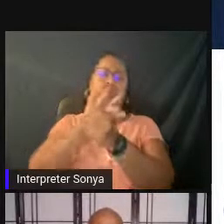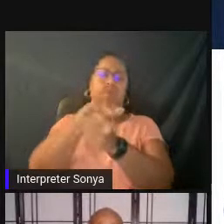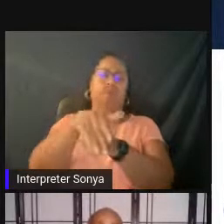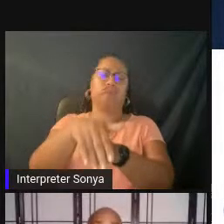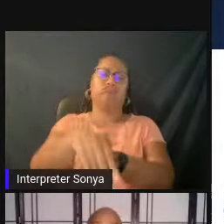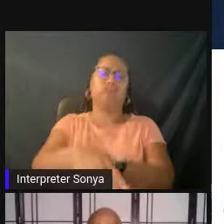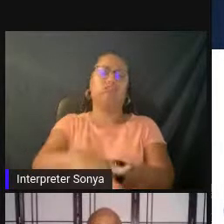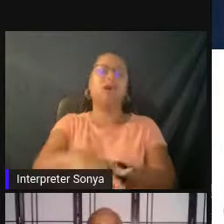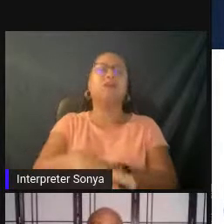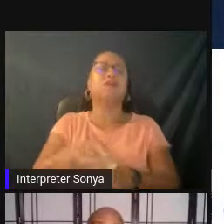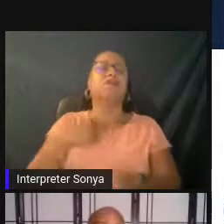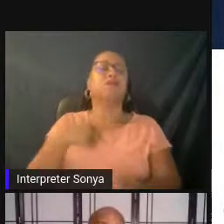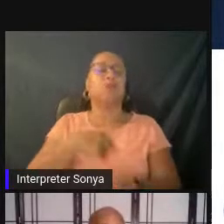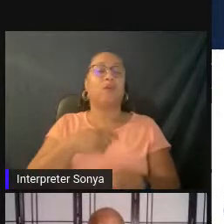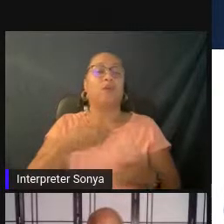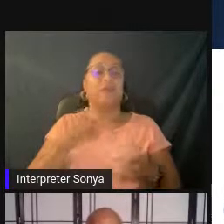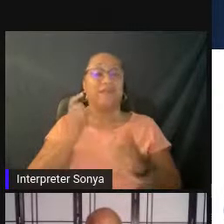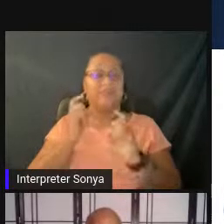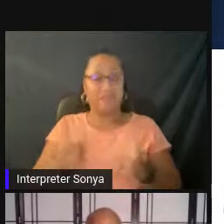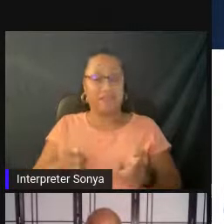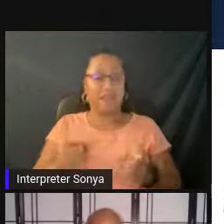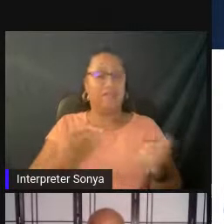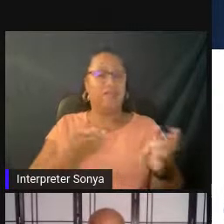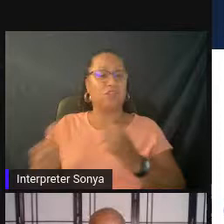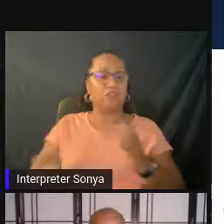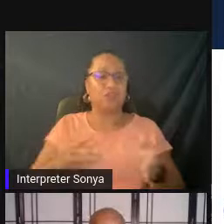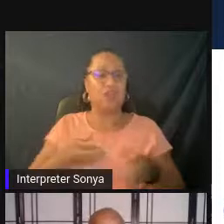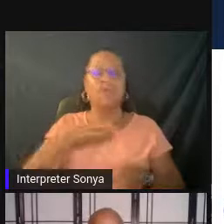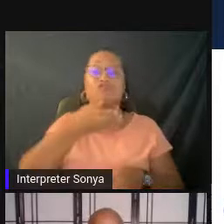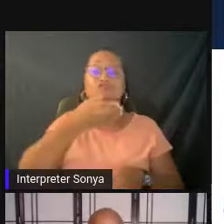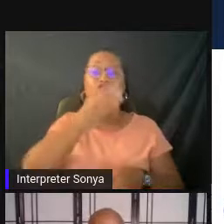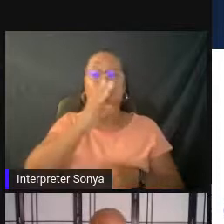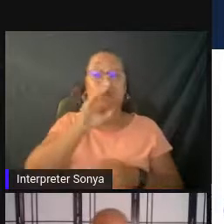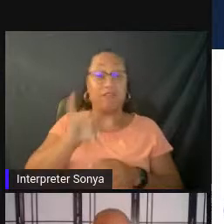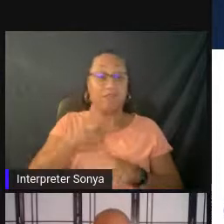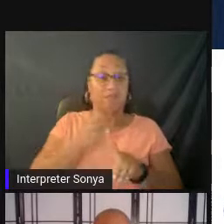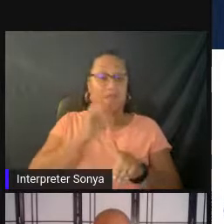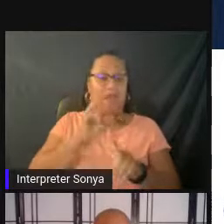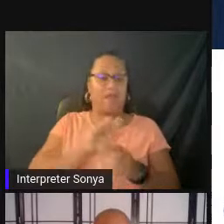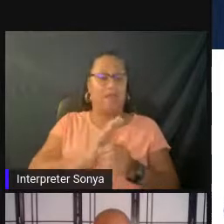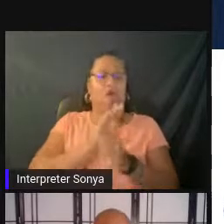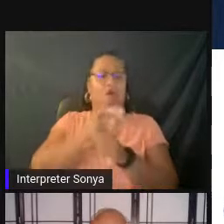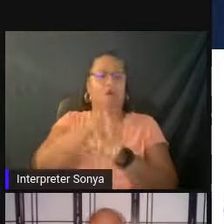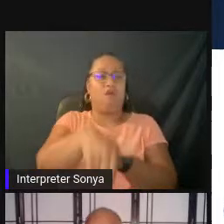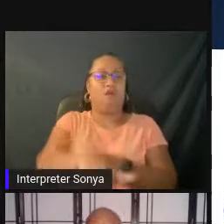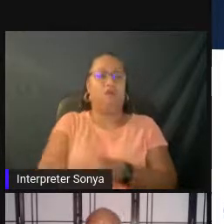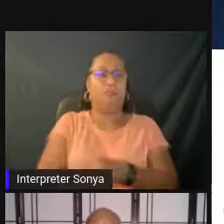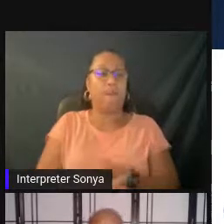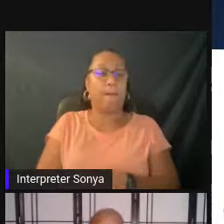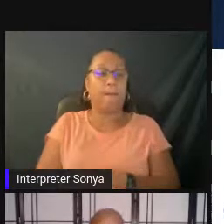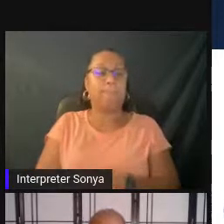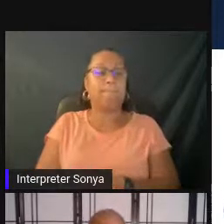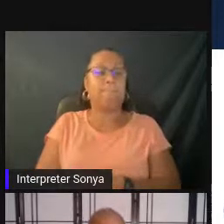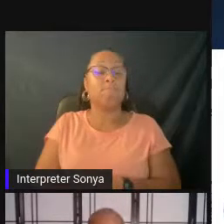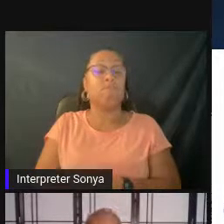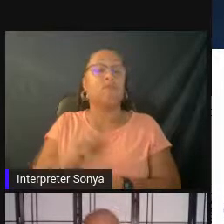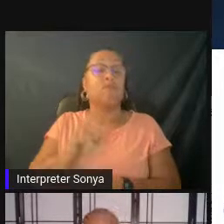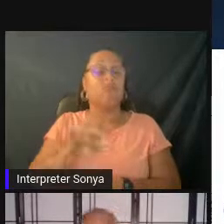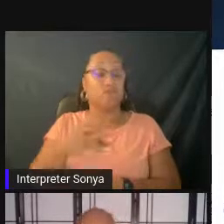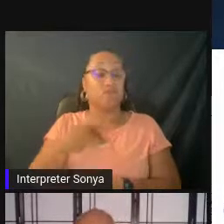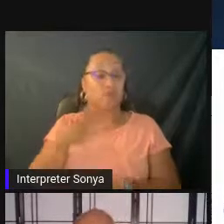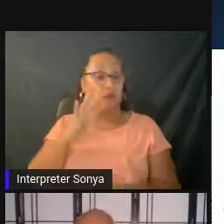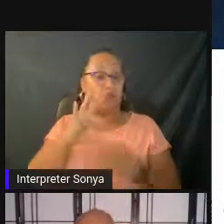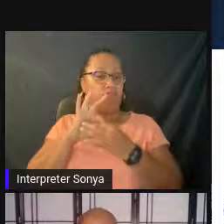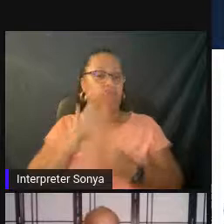and we drink from our saucer because of that overflow. Breathe. If this feels in alignment with you, then let